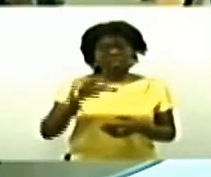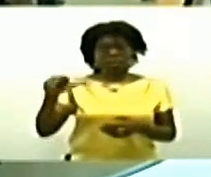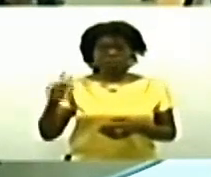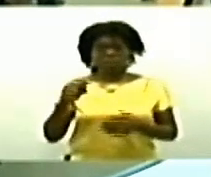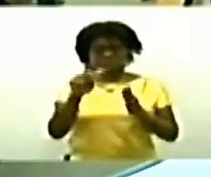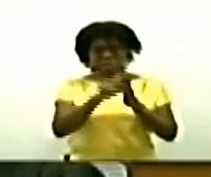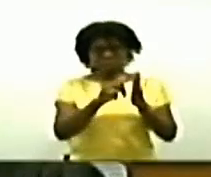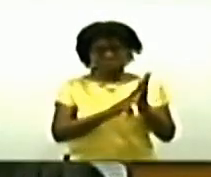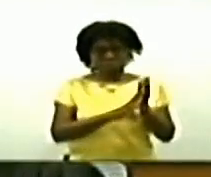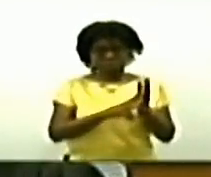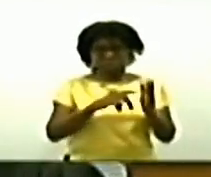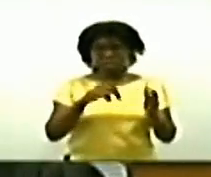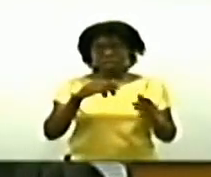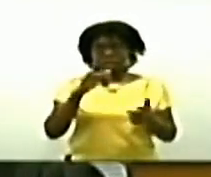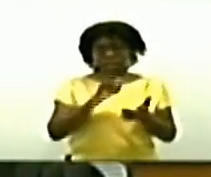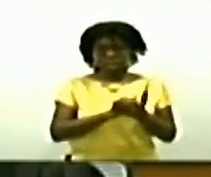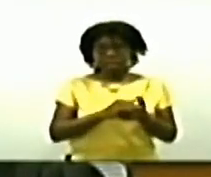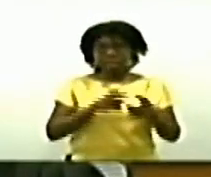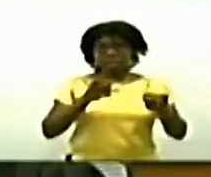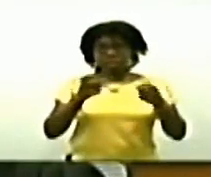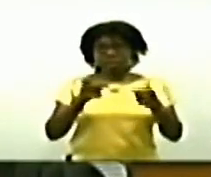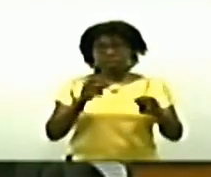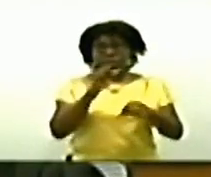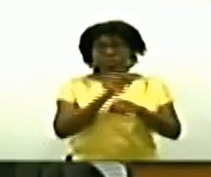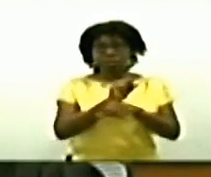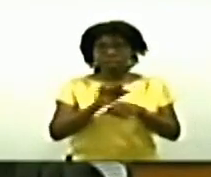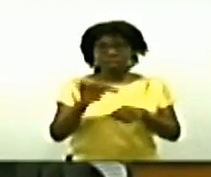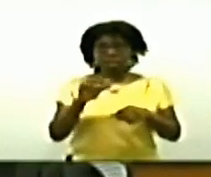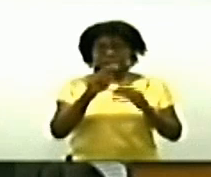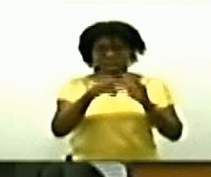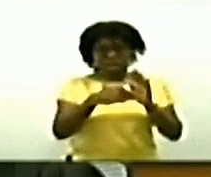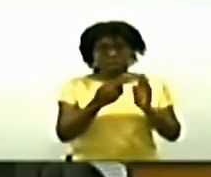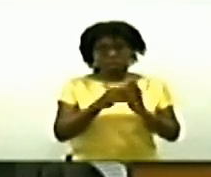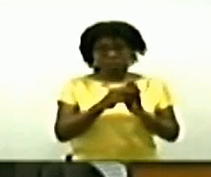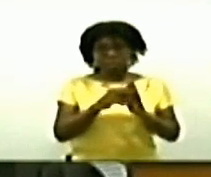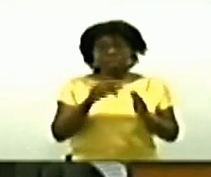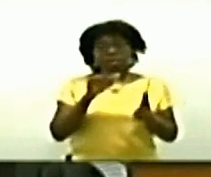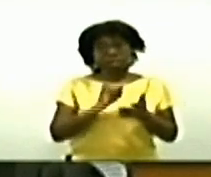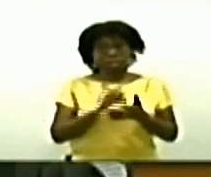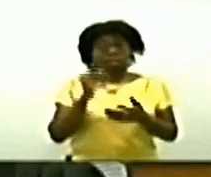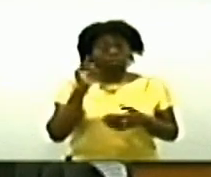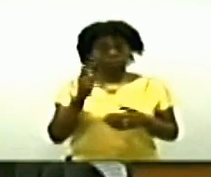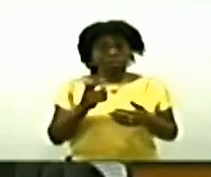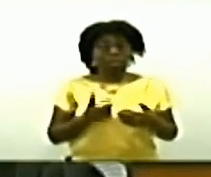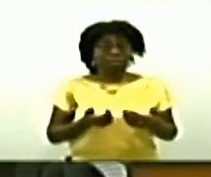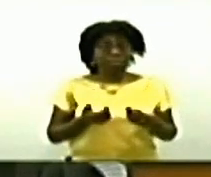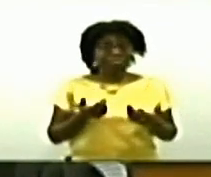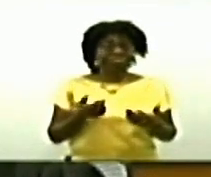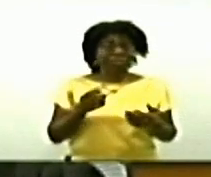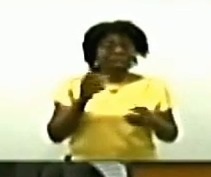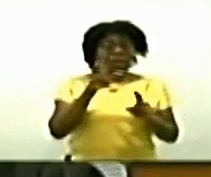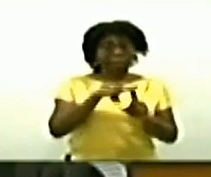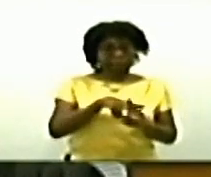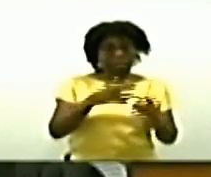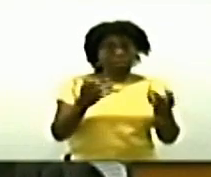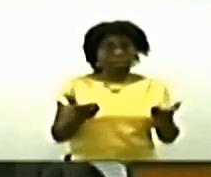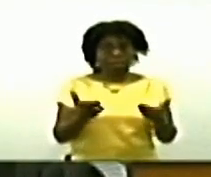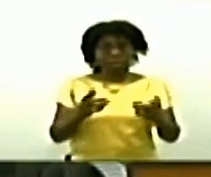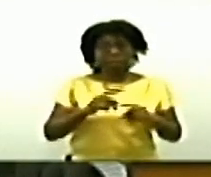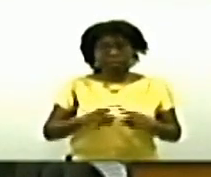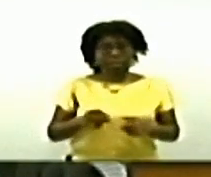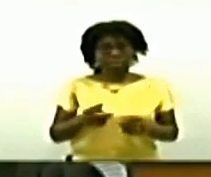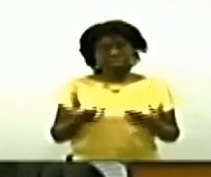hours and so on, so that will take its place here. But the likelihood of seeing this in a bill is almost